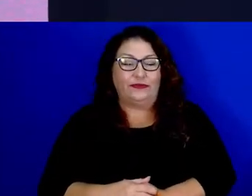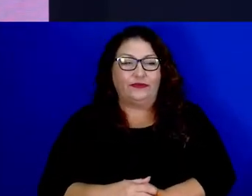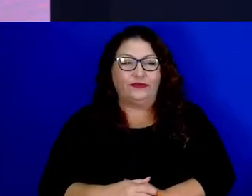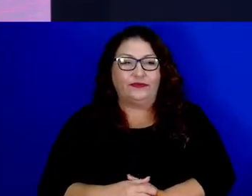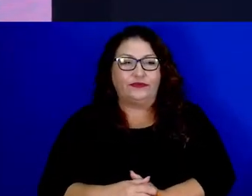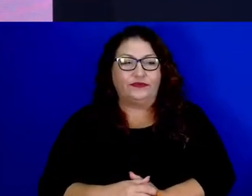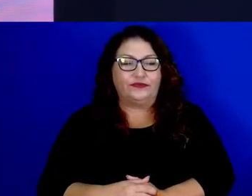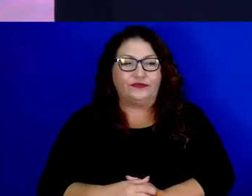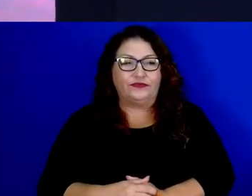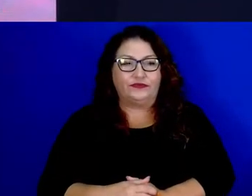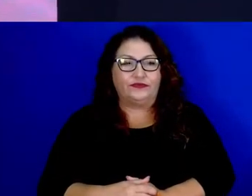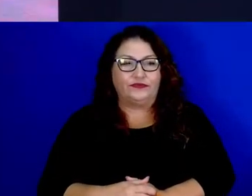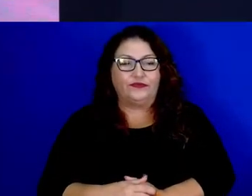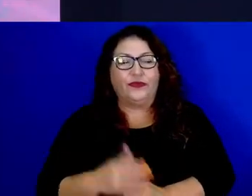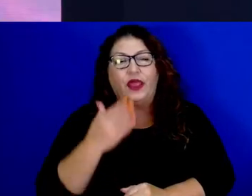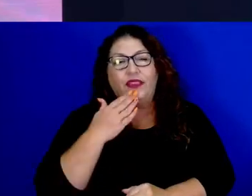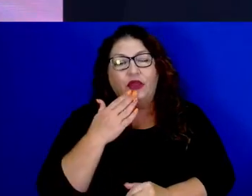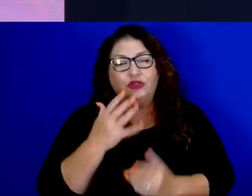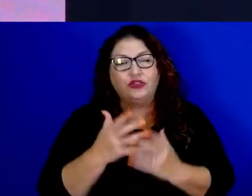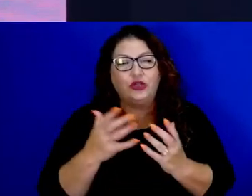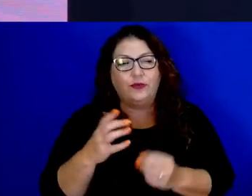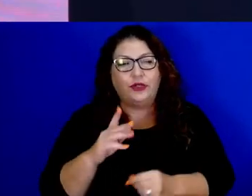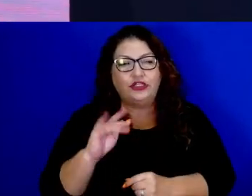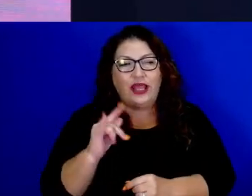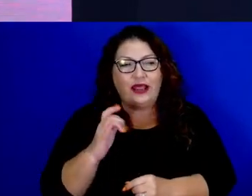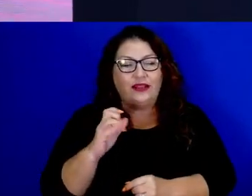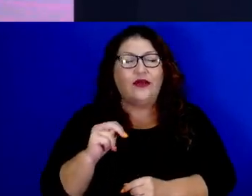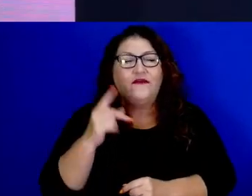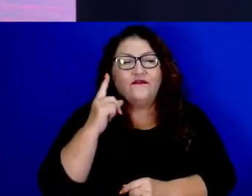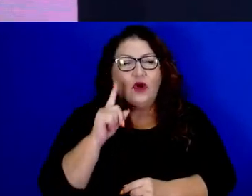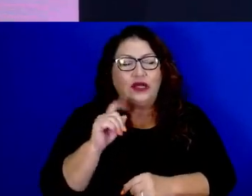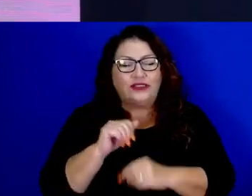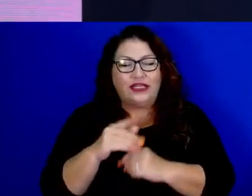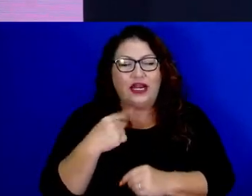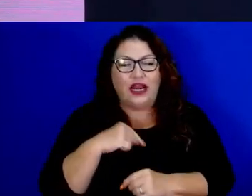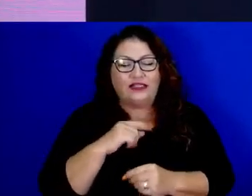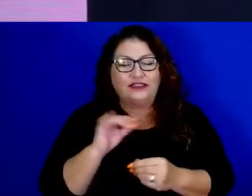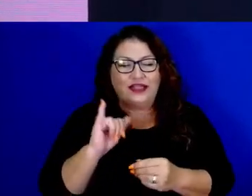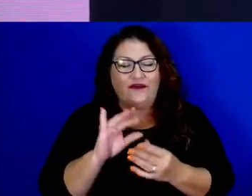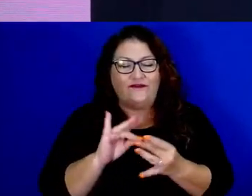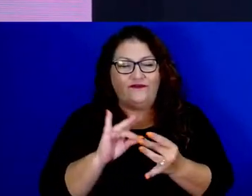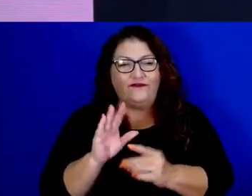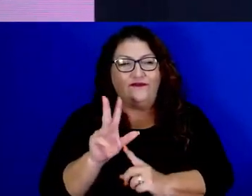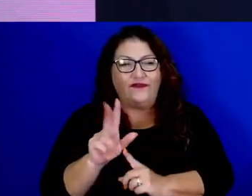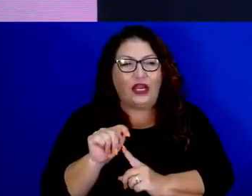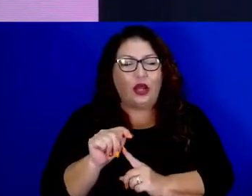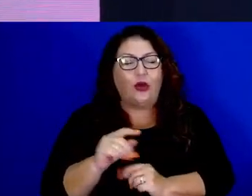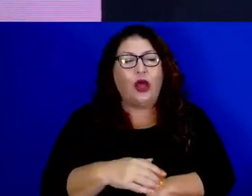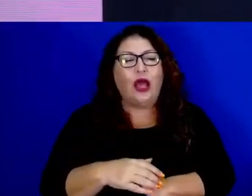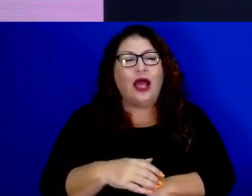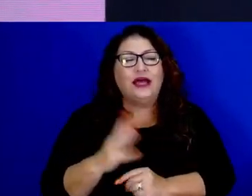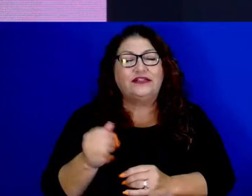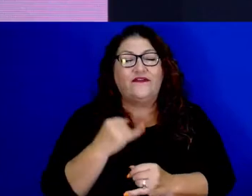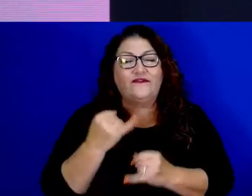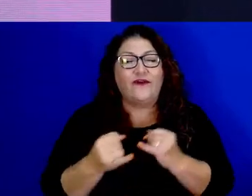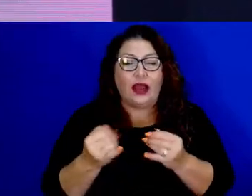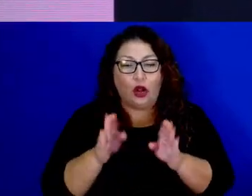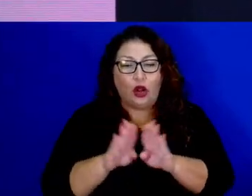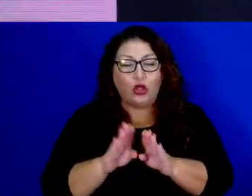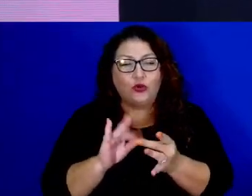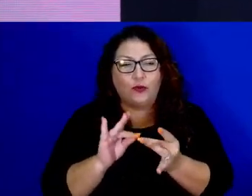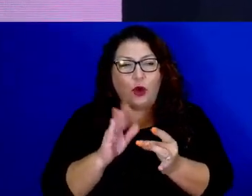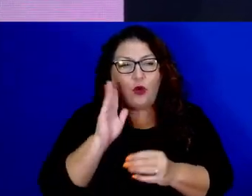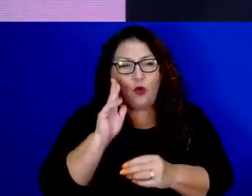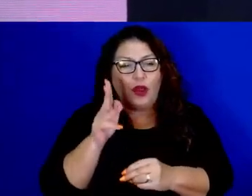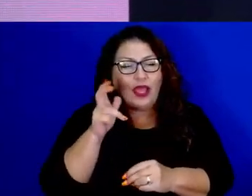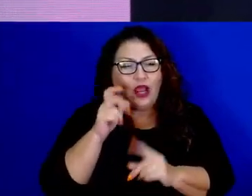Thank you so much to Katalin for sending us that video. Now, as a final closing remark, we're going to hear from Karin Scheele, who is the director